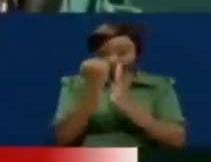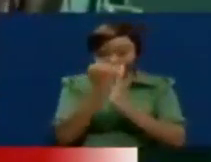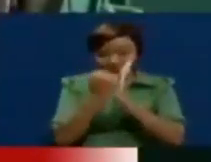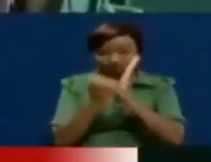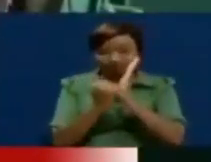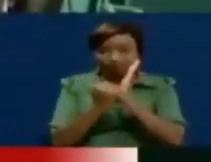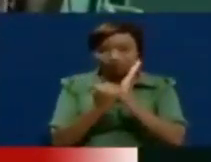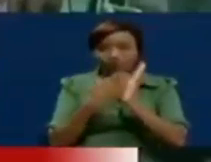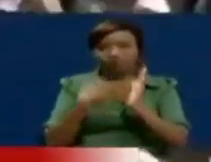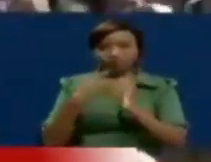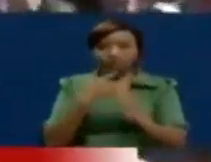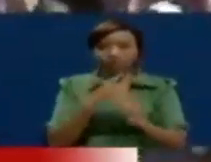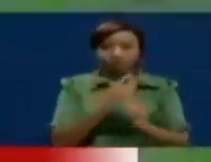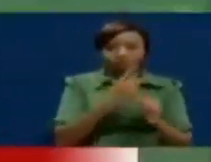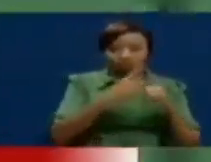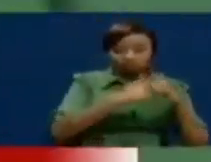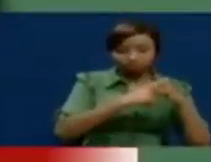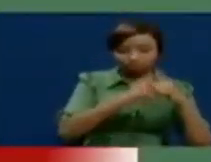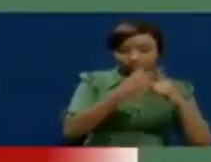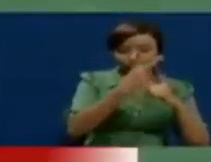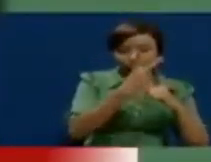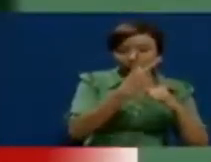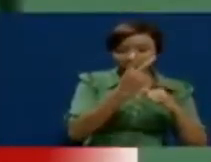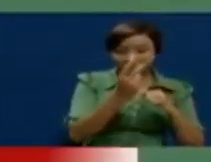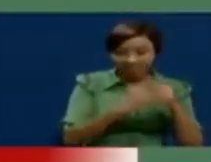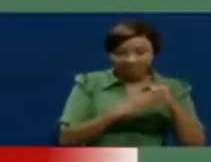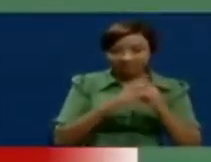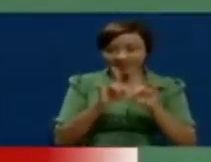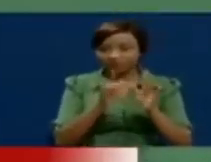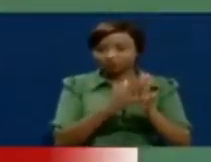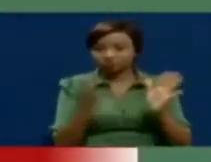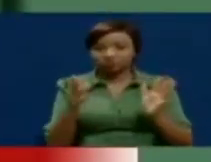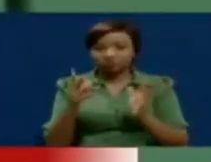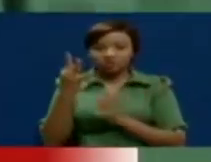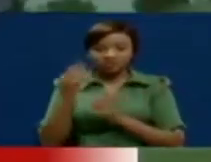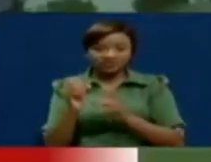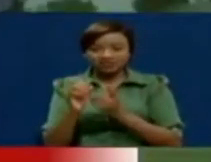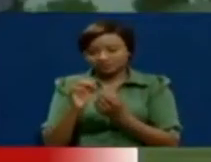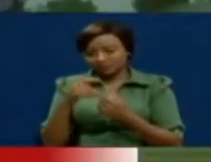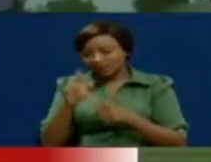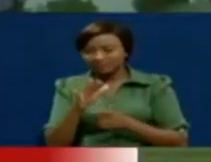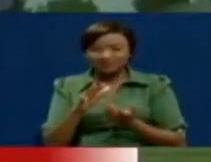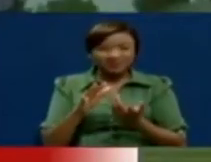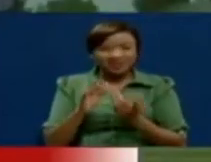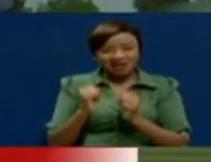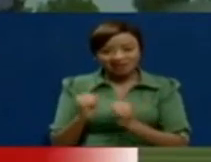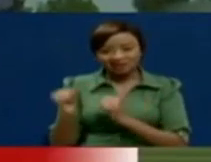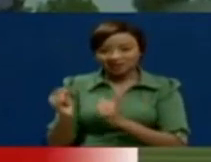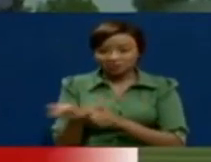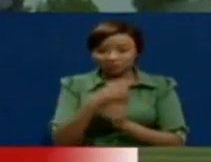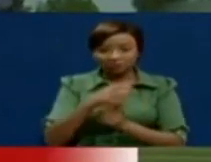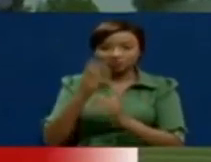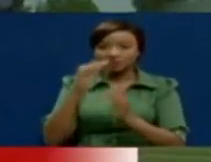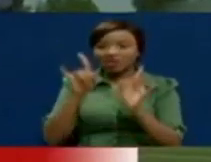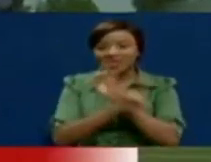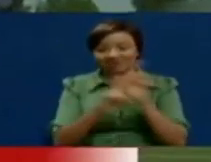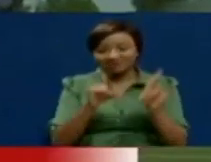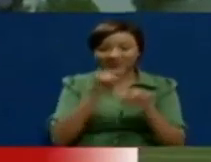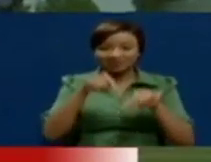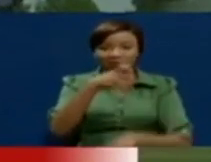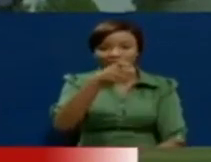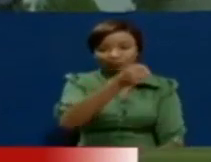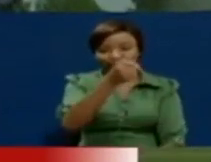June 29th to July 12th, to take place. The men's ATP Tour and women's WTA Tour are already suspended until at